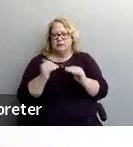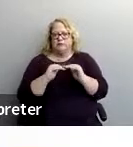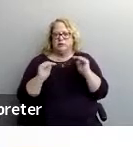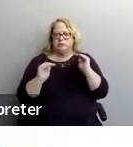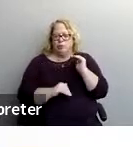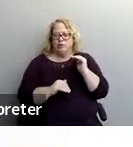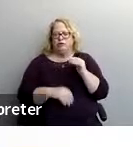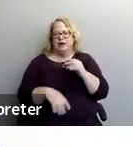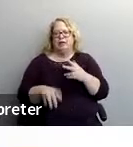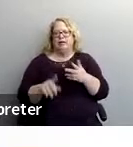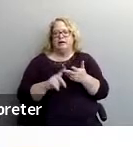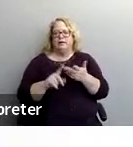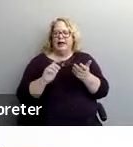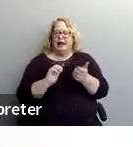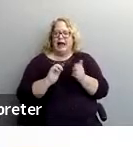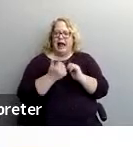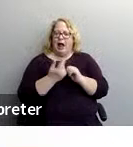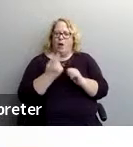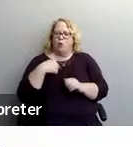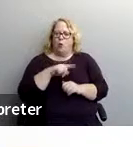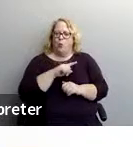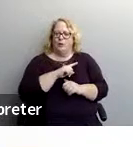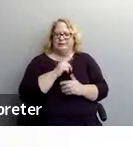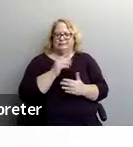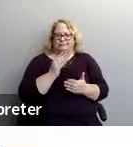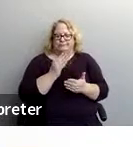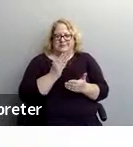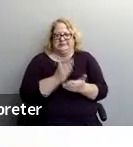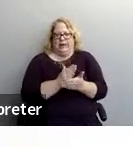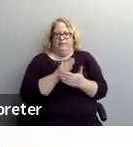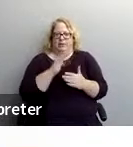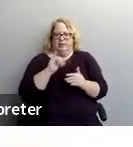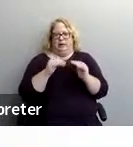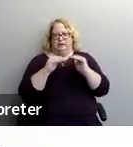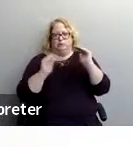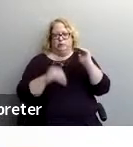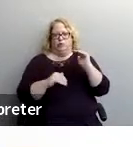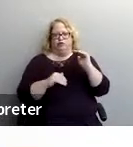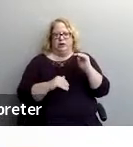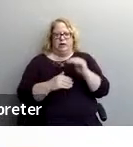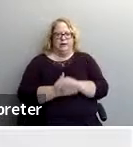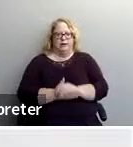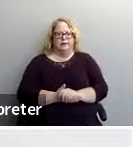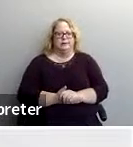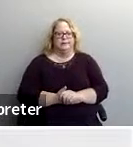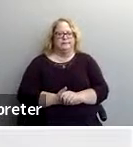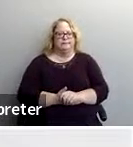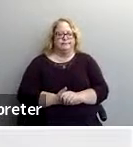disproportionality? And then how are we disrupting the disproportionality? Next slide.